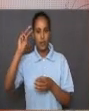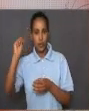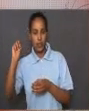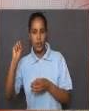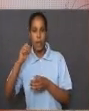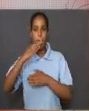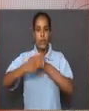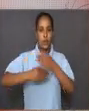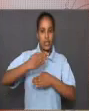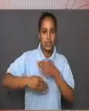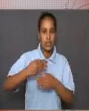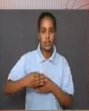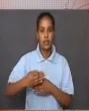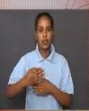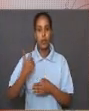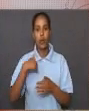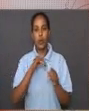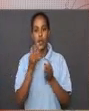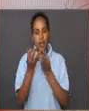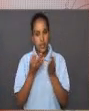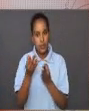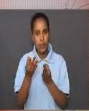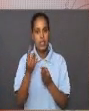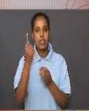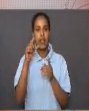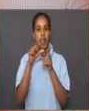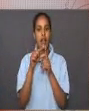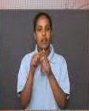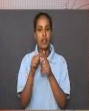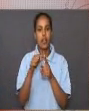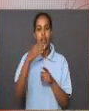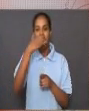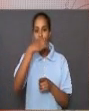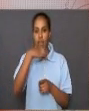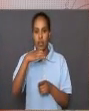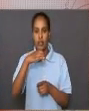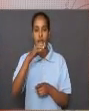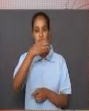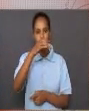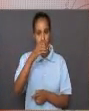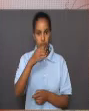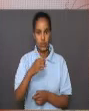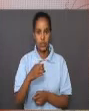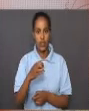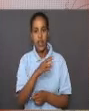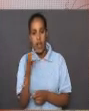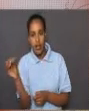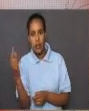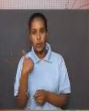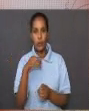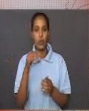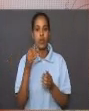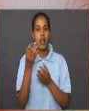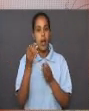endothermic process. We will explain the term heat of solution, and we